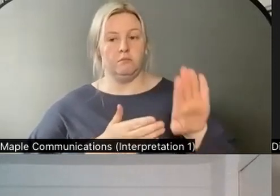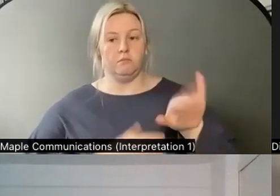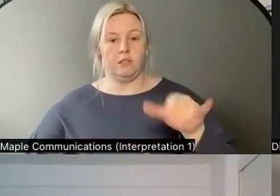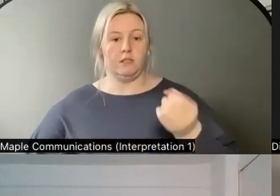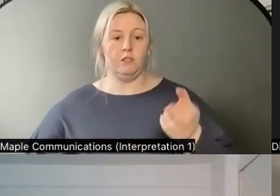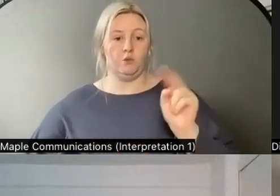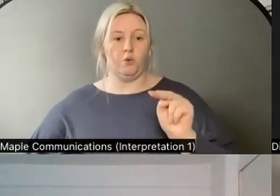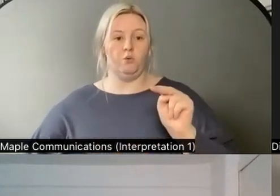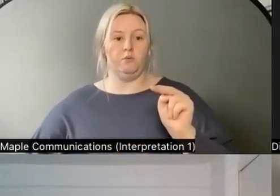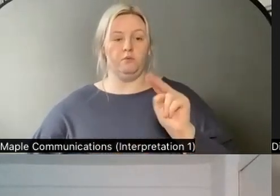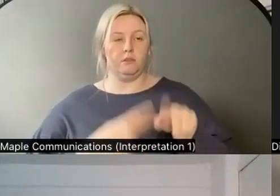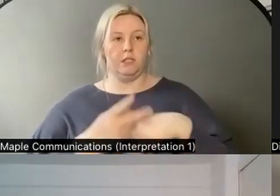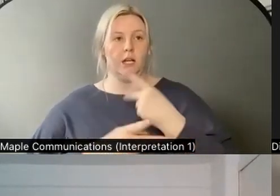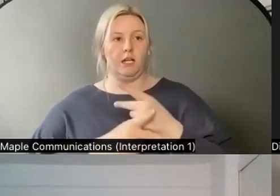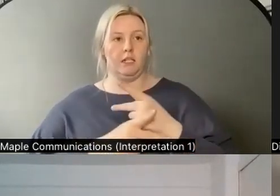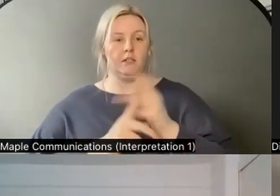coercion.